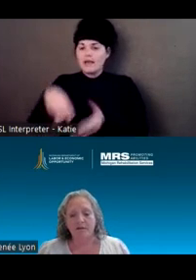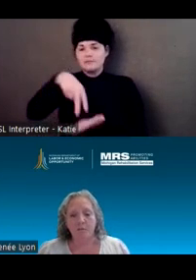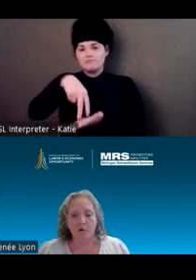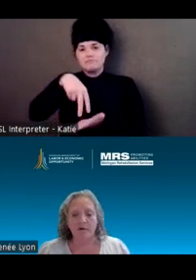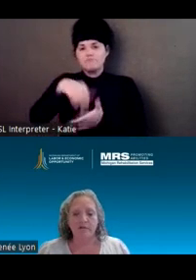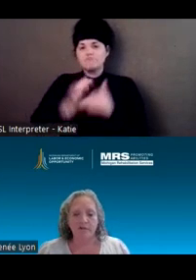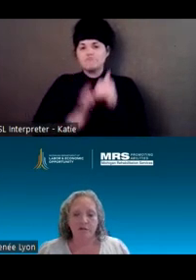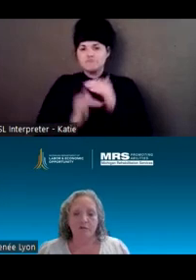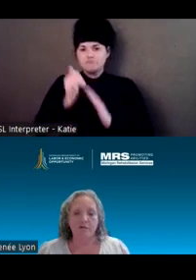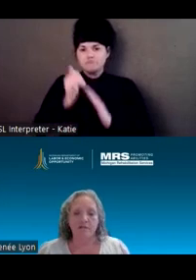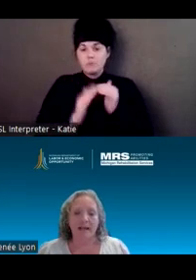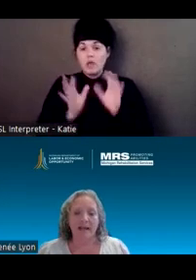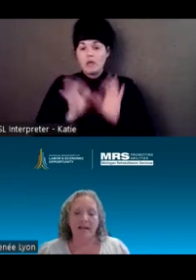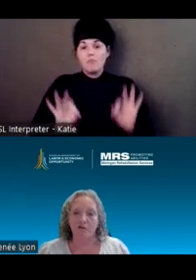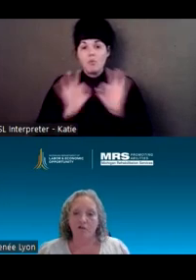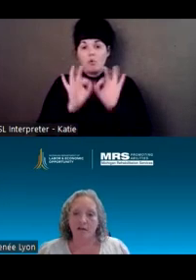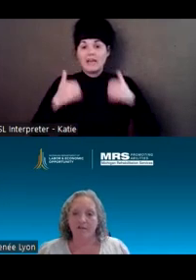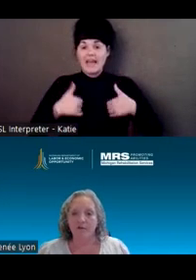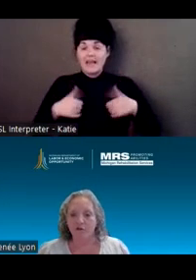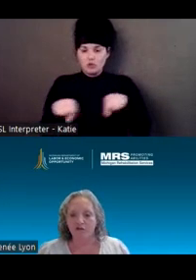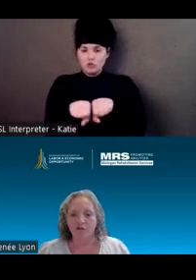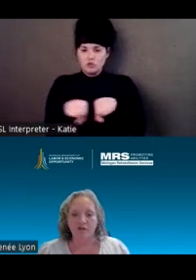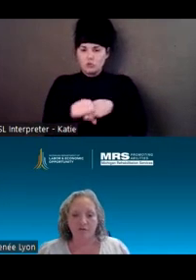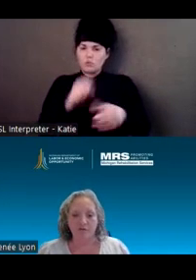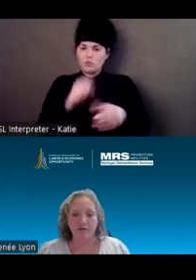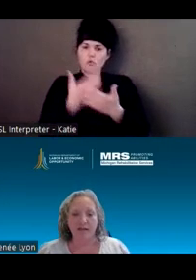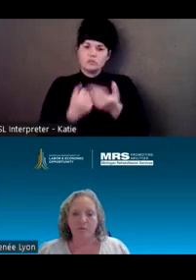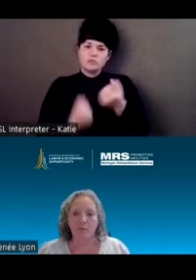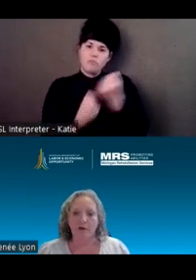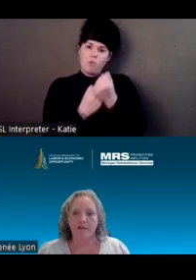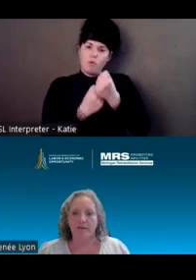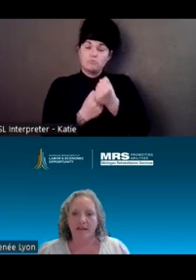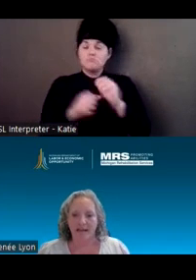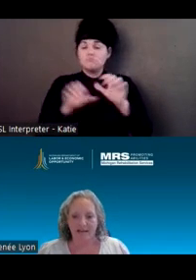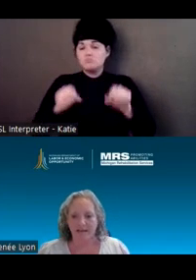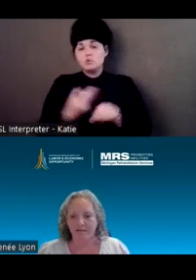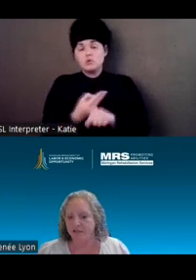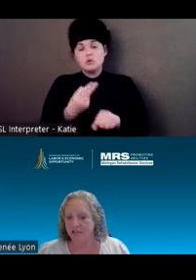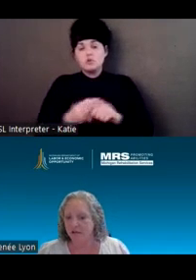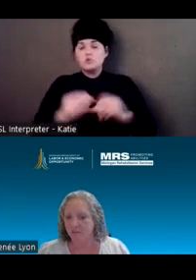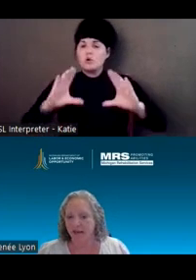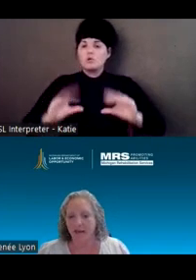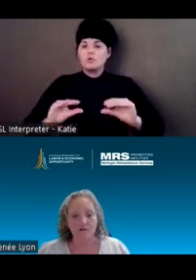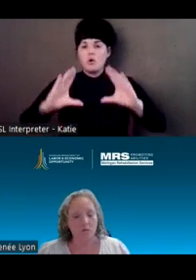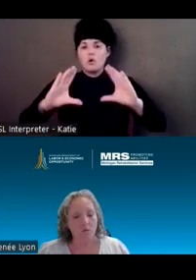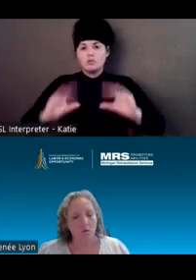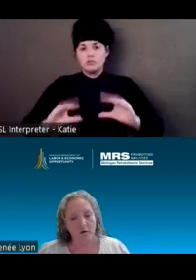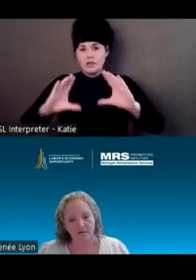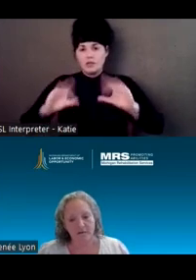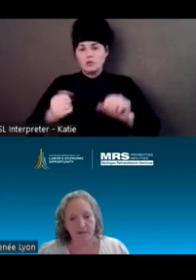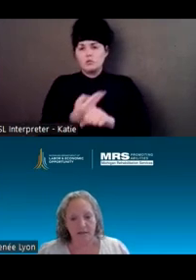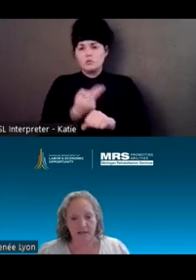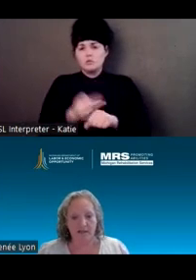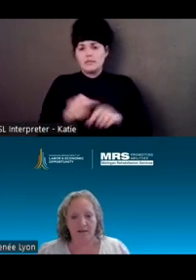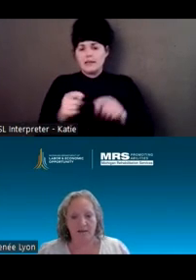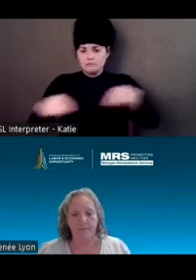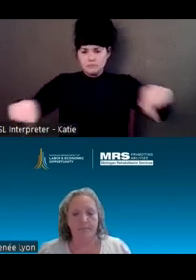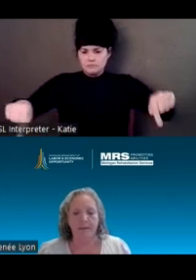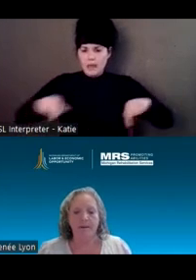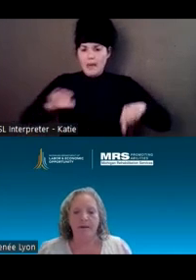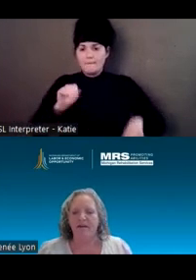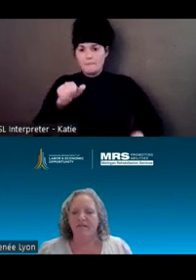really wear supportive shoes, and you can even cushion your feet with an anti-fatigue mat or something like